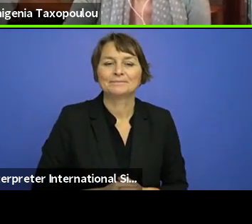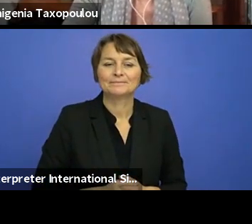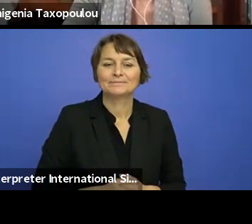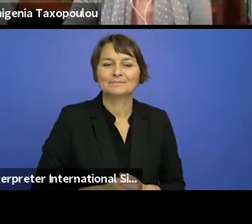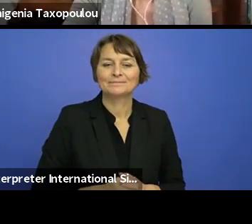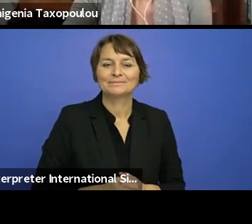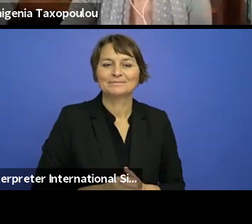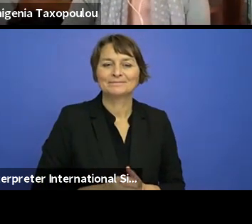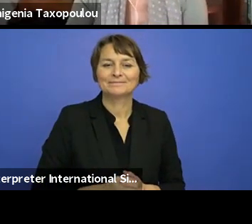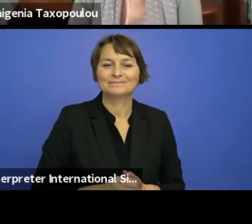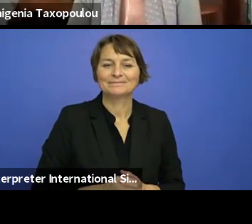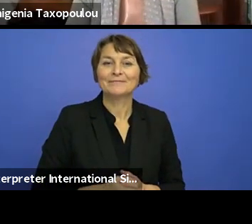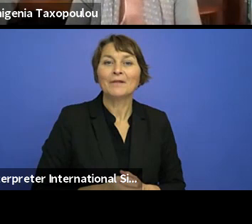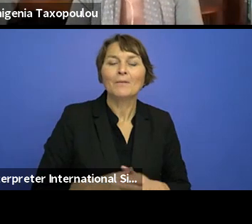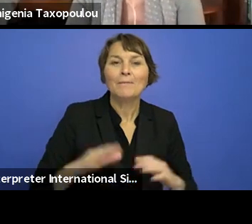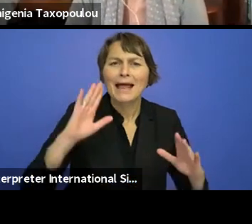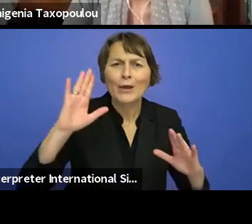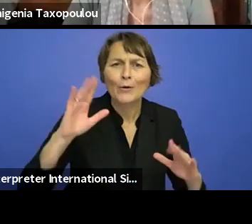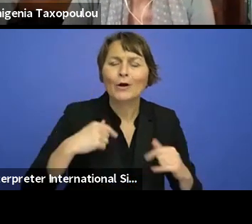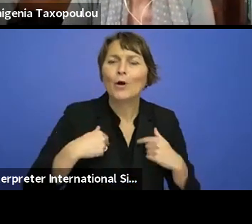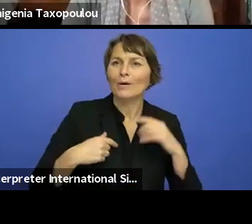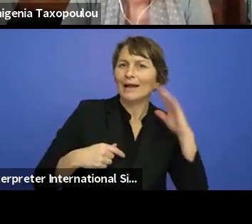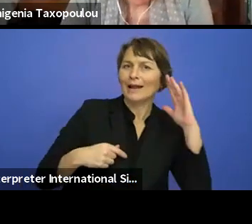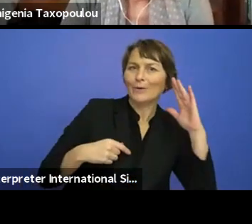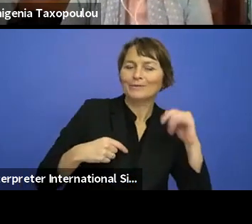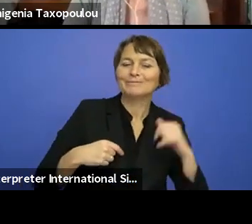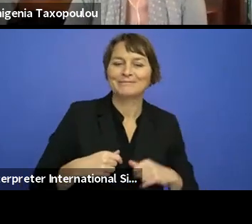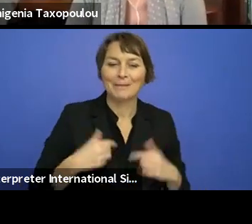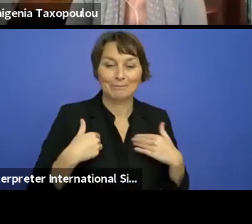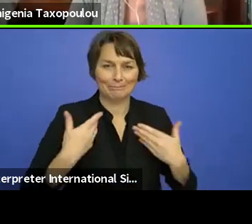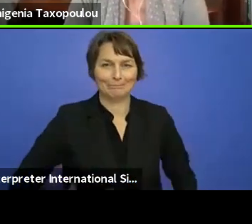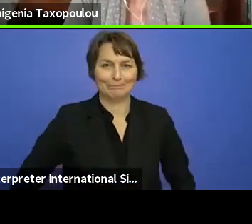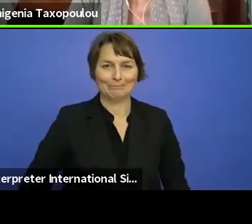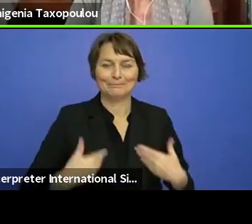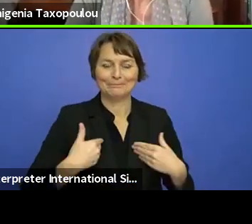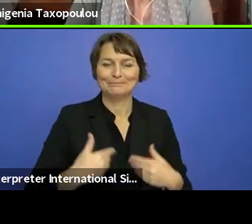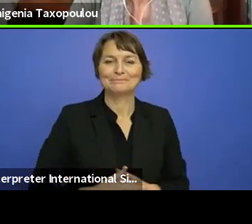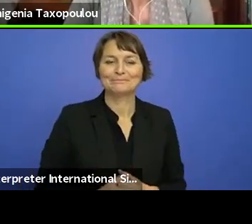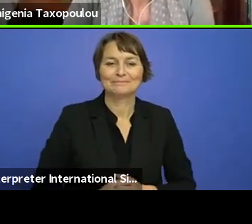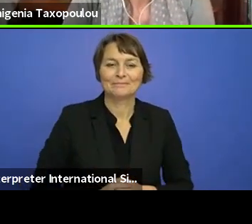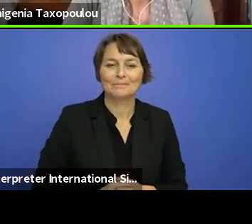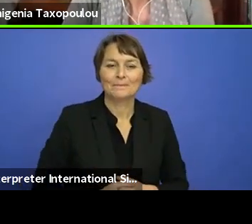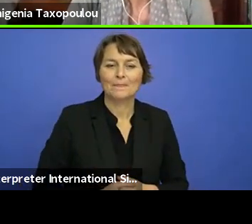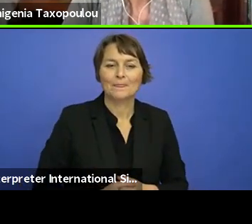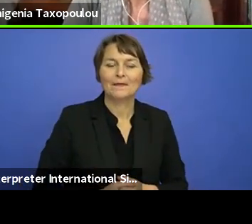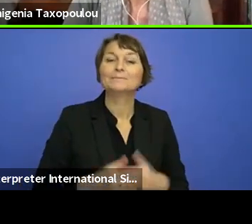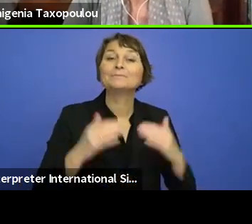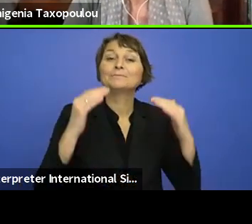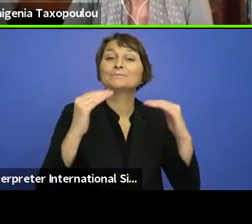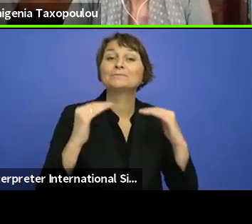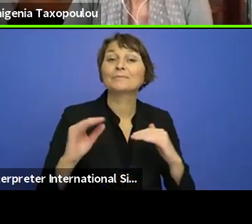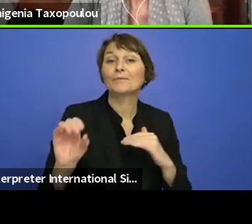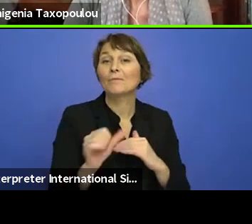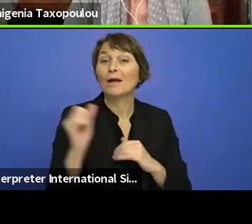Hello. Hello, hi. I'm part of it, yes. Thank you. Eva